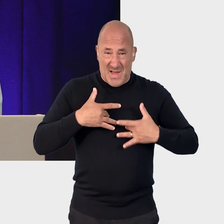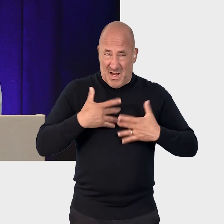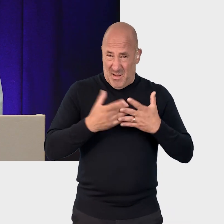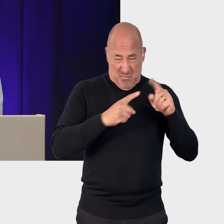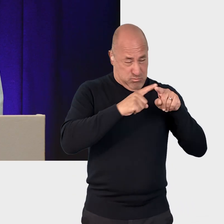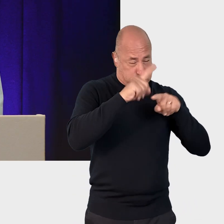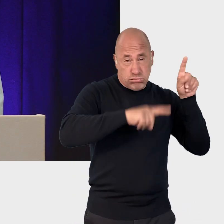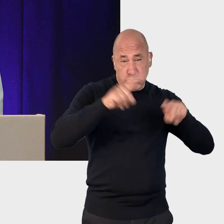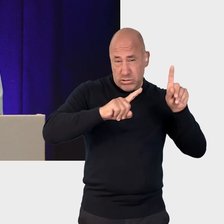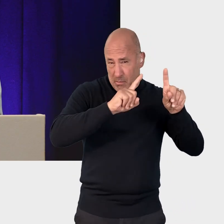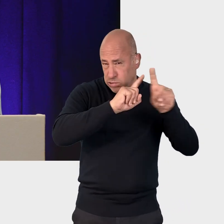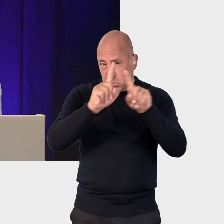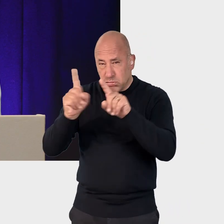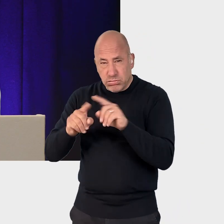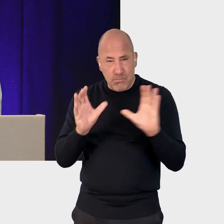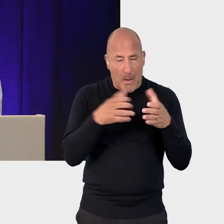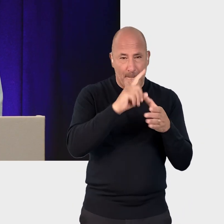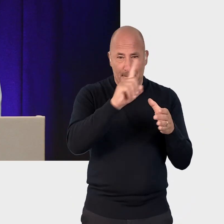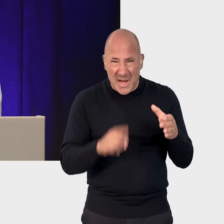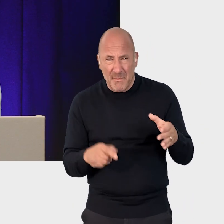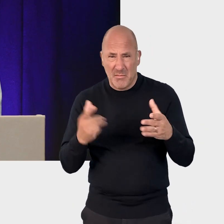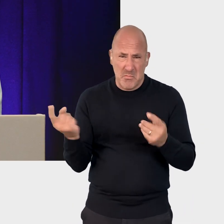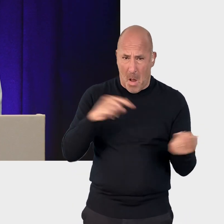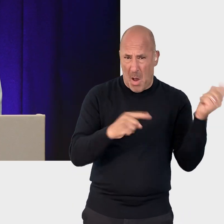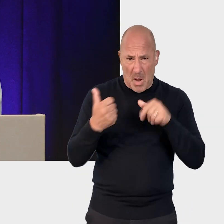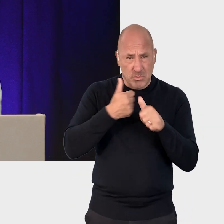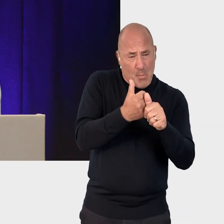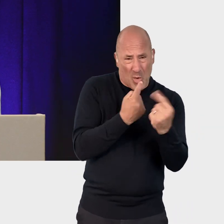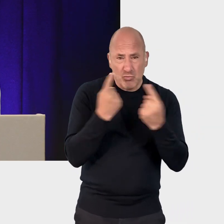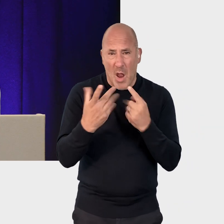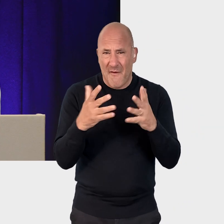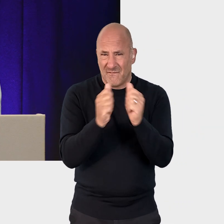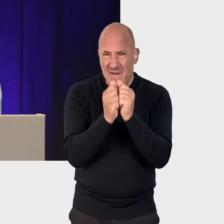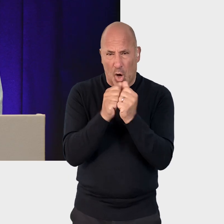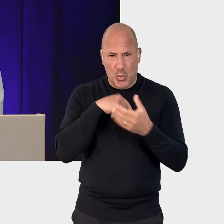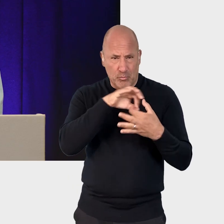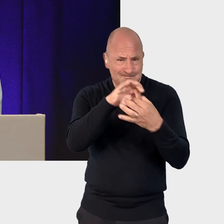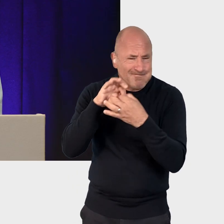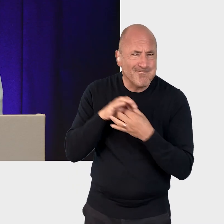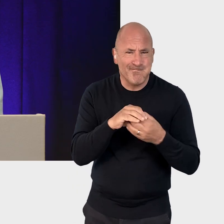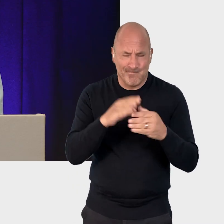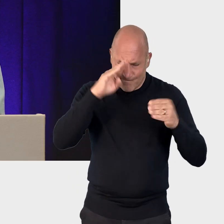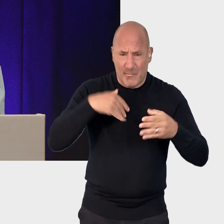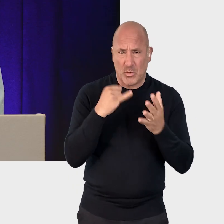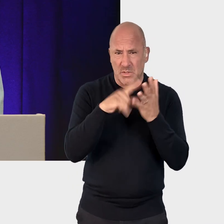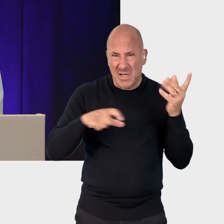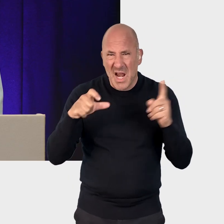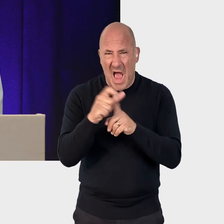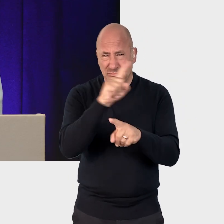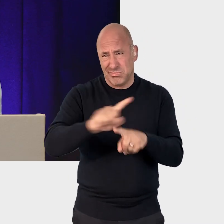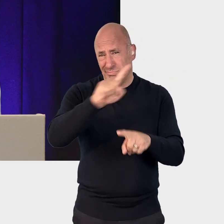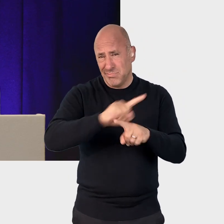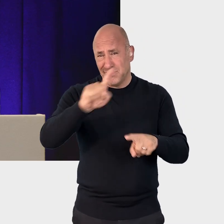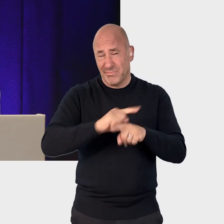short of life-affirming, feeling this very disparate, very different group of people, of citizens, showing up for each other, for our shared